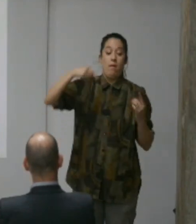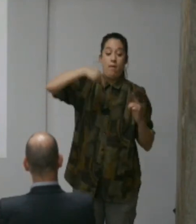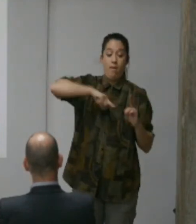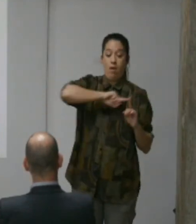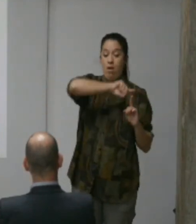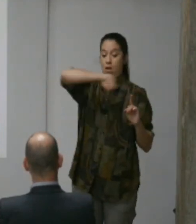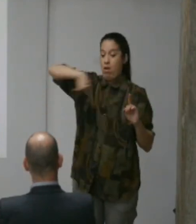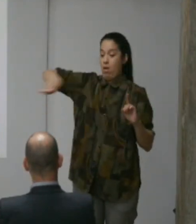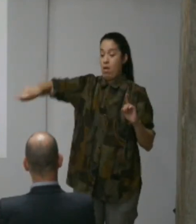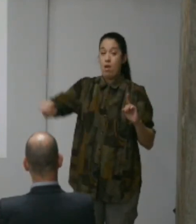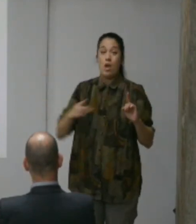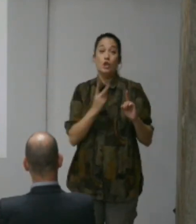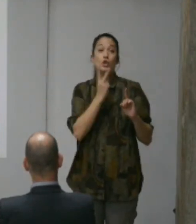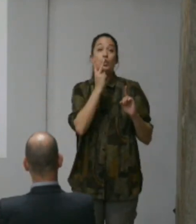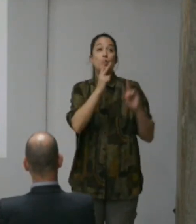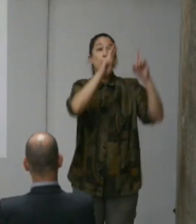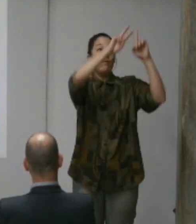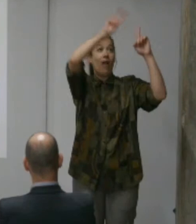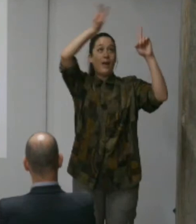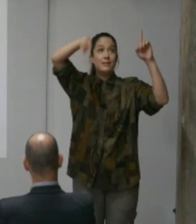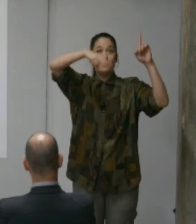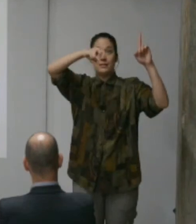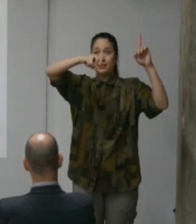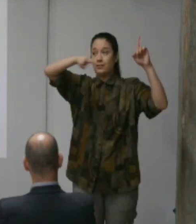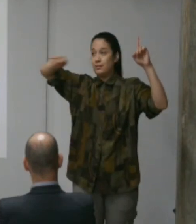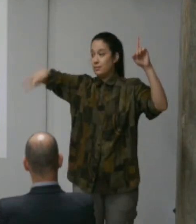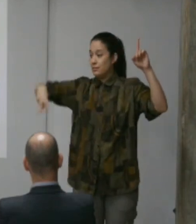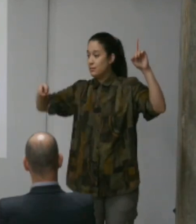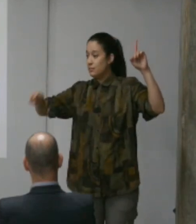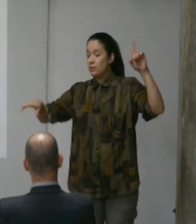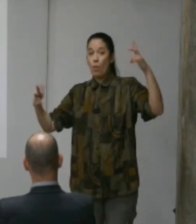two flights of stairs or the lift,